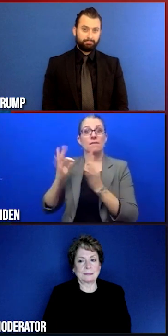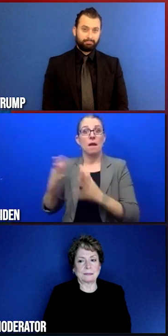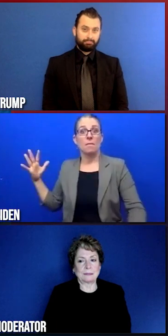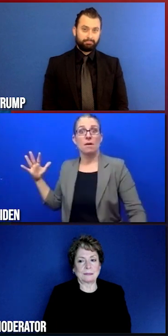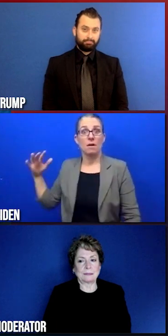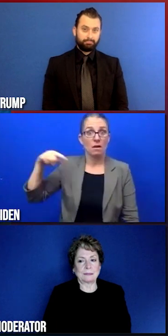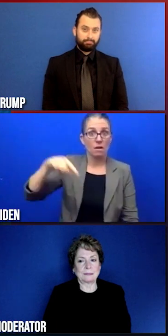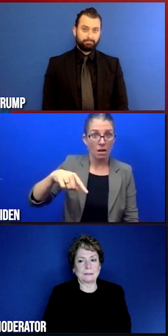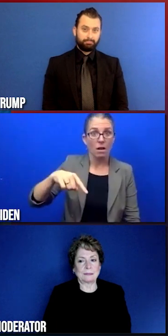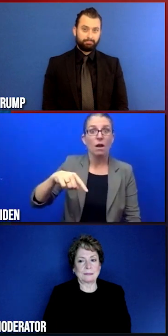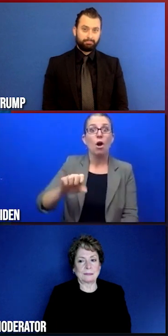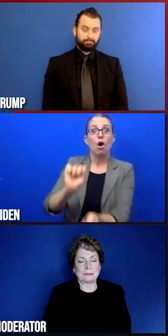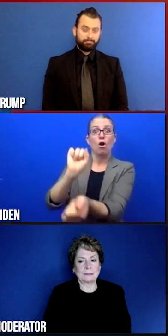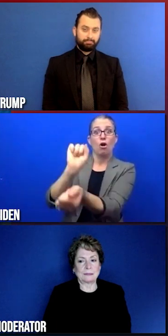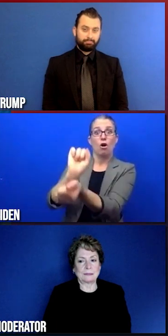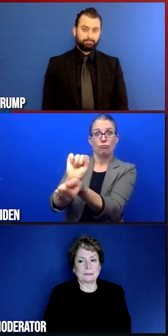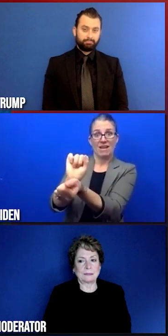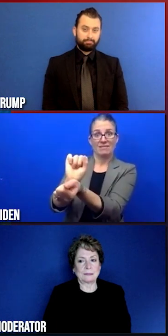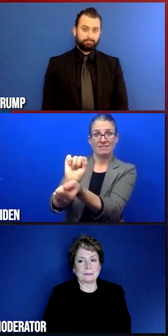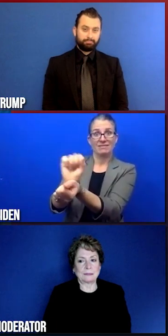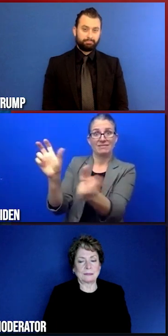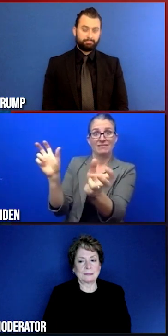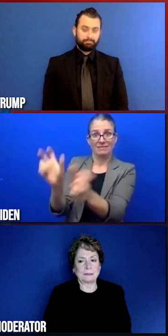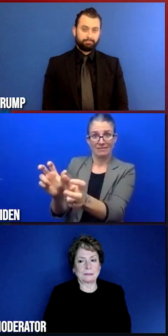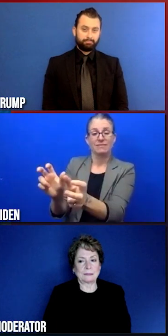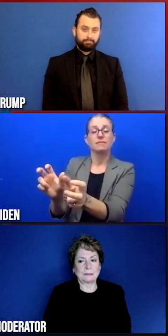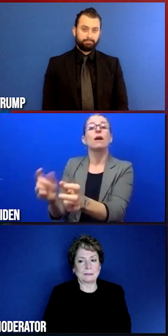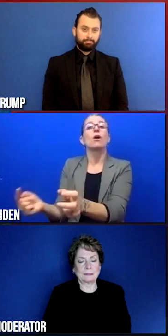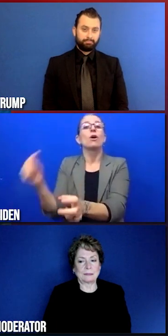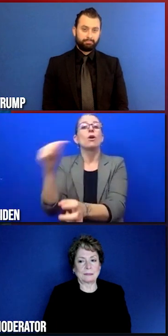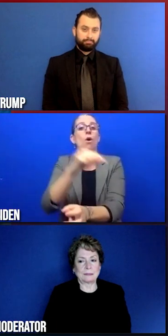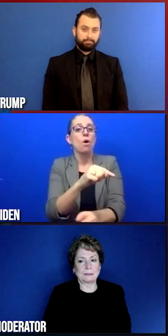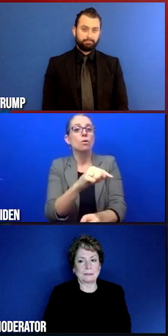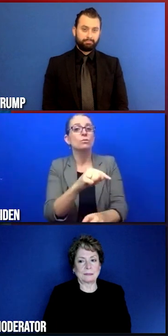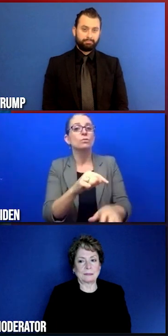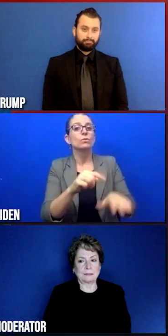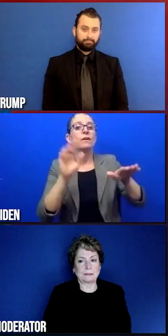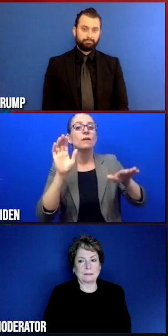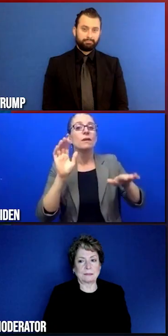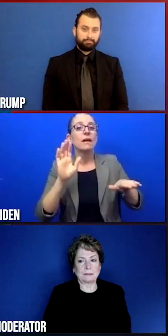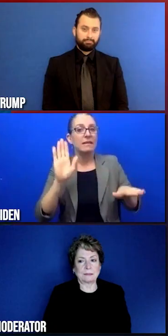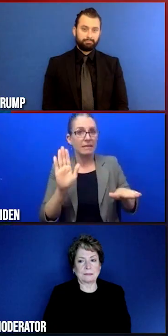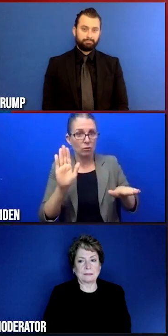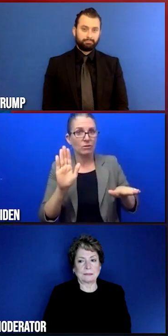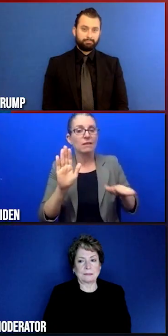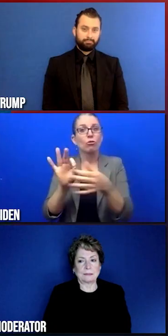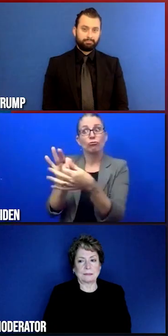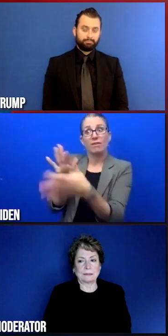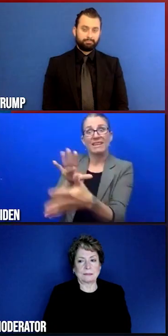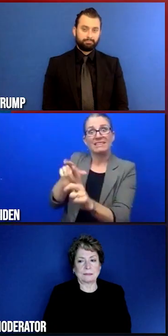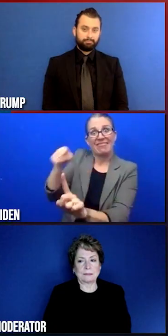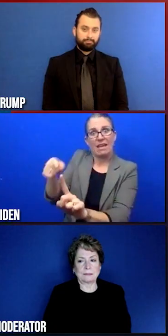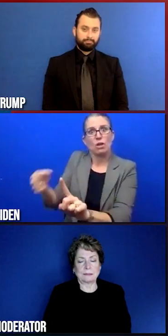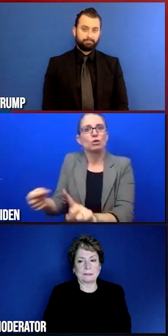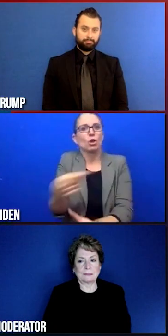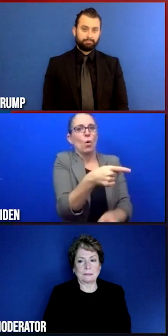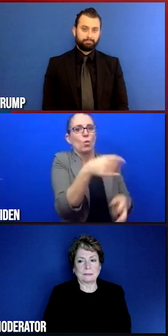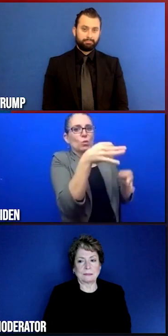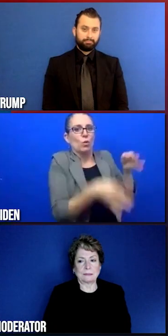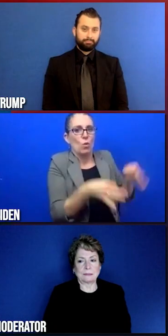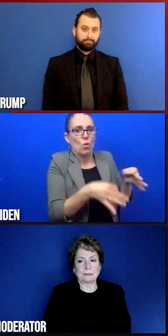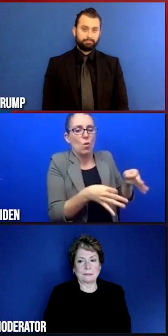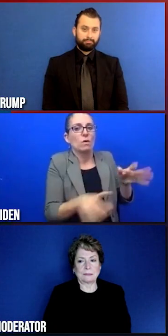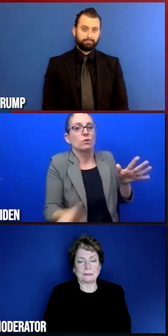hearing. They were released. And guess what? They showed up for a hearing. And this is the first president in the history of the United States of America that